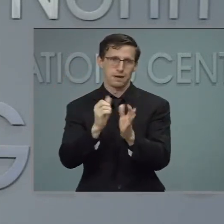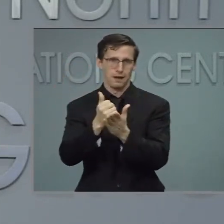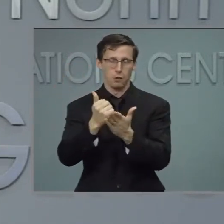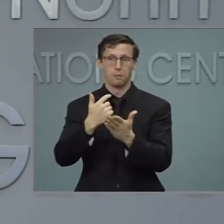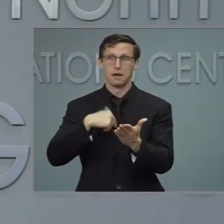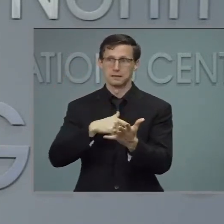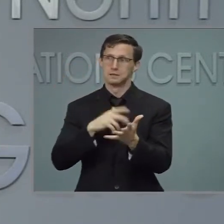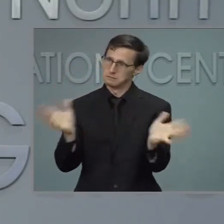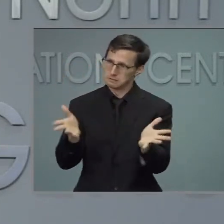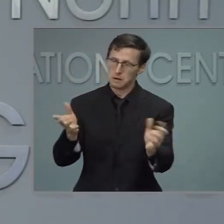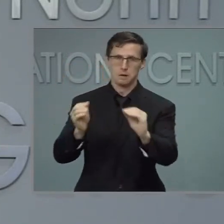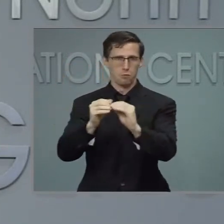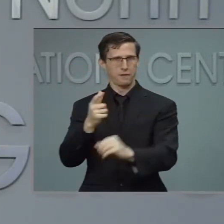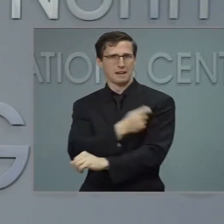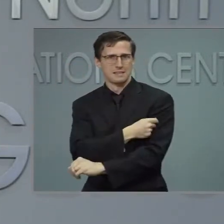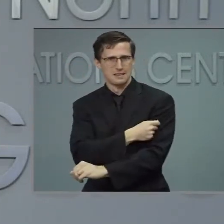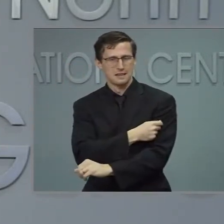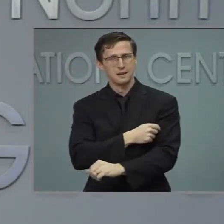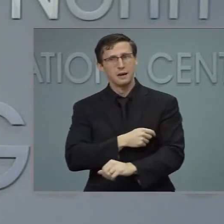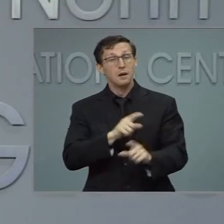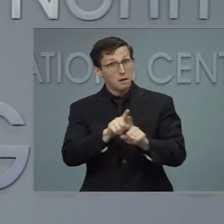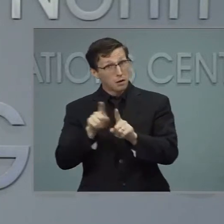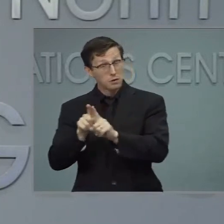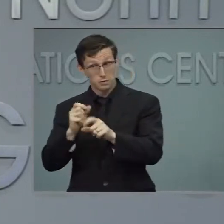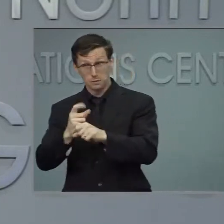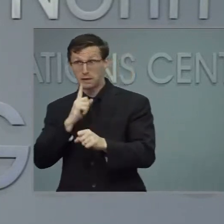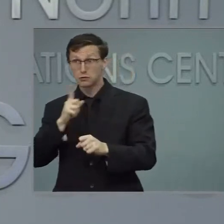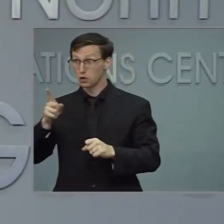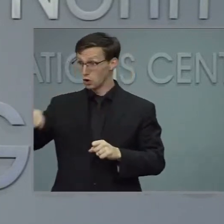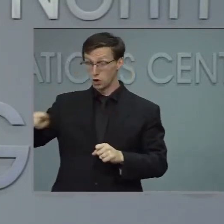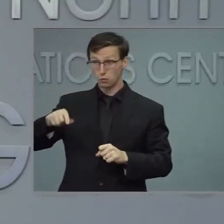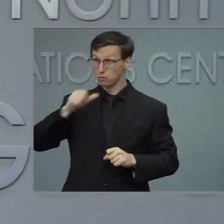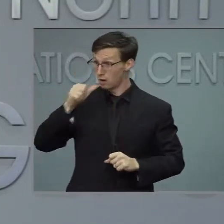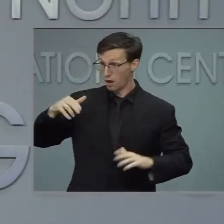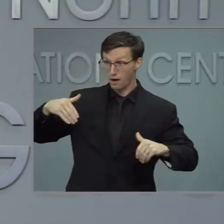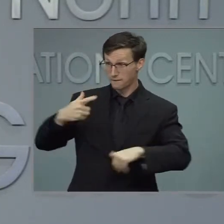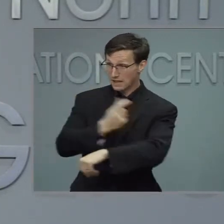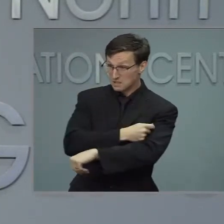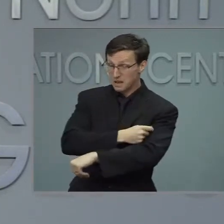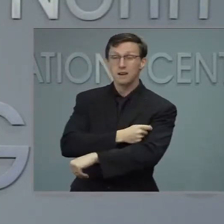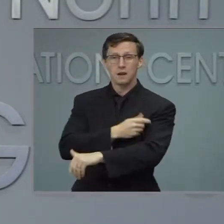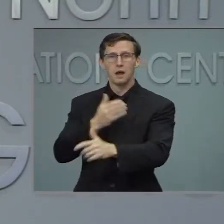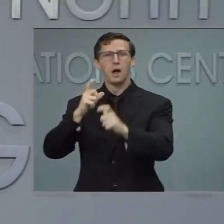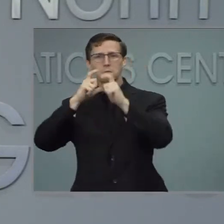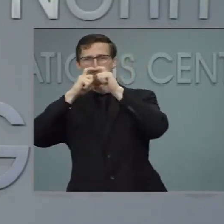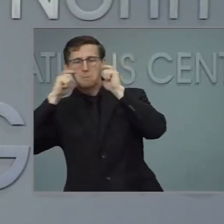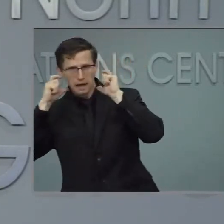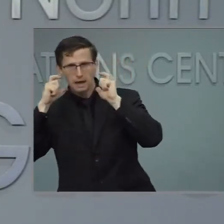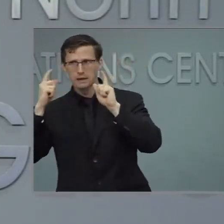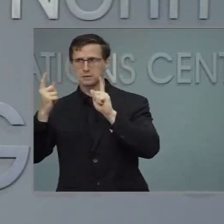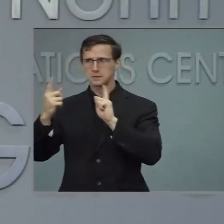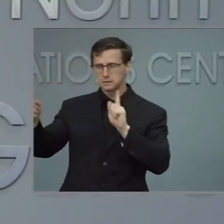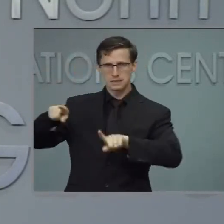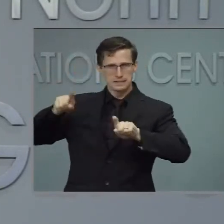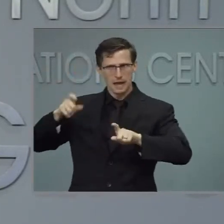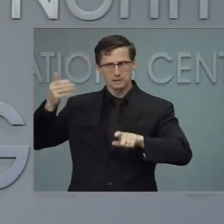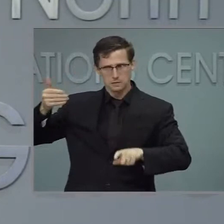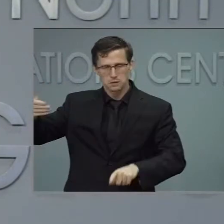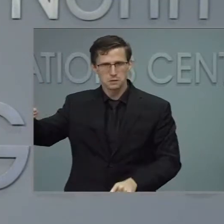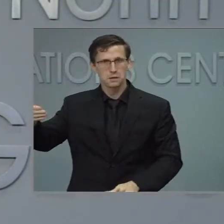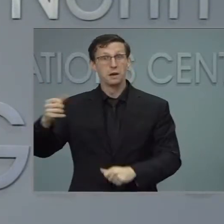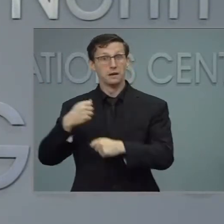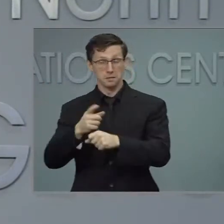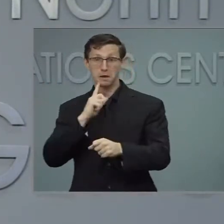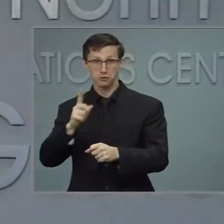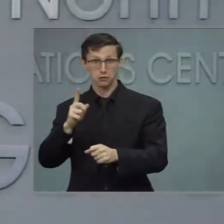people vaccinated, but also to make sure that those who are unvaccinated are masking and continually getting tests, which